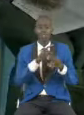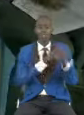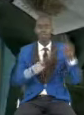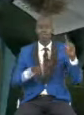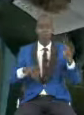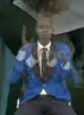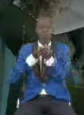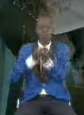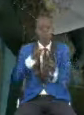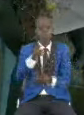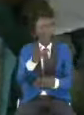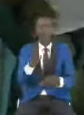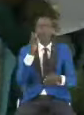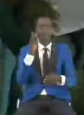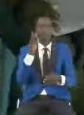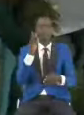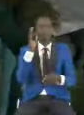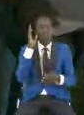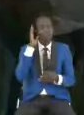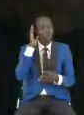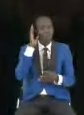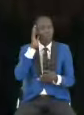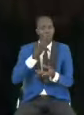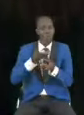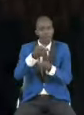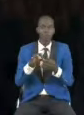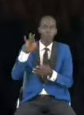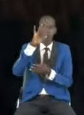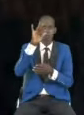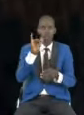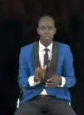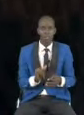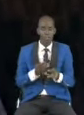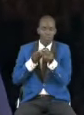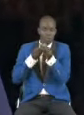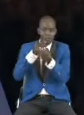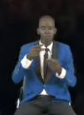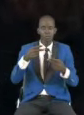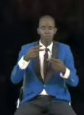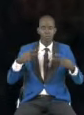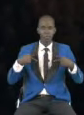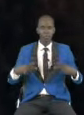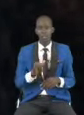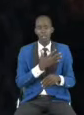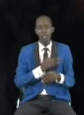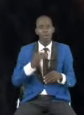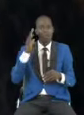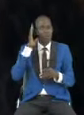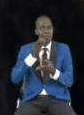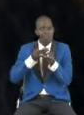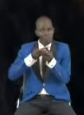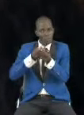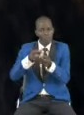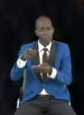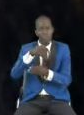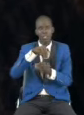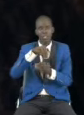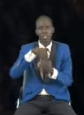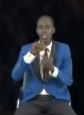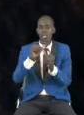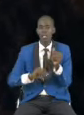you spiritually, he'll feed you physically, and he will feed you in every way. You